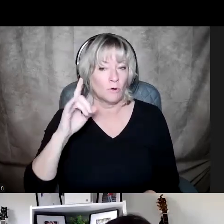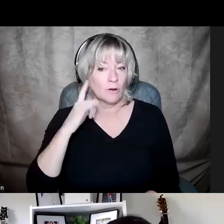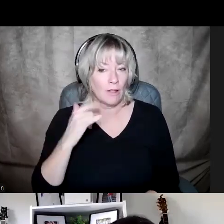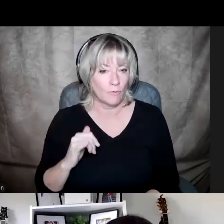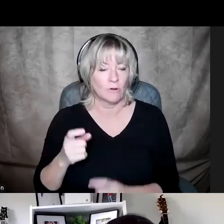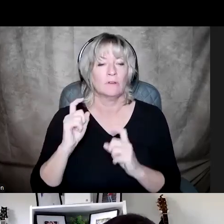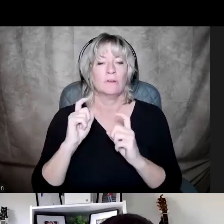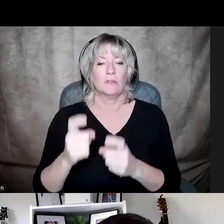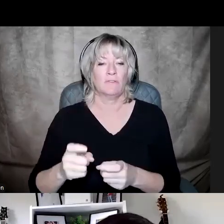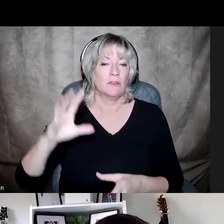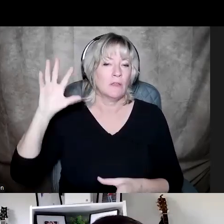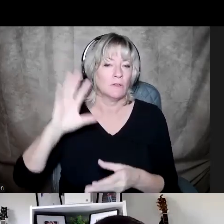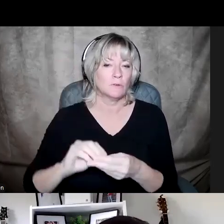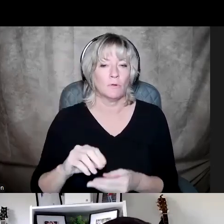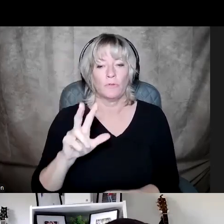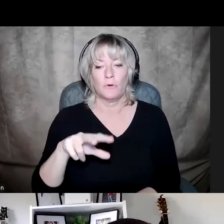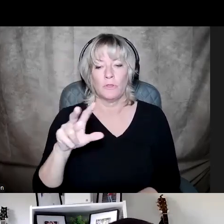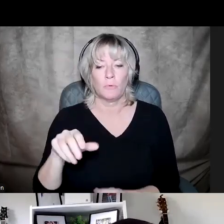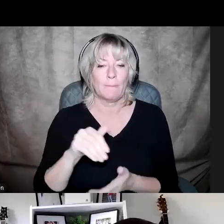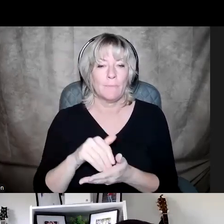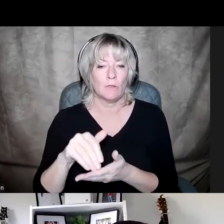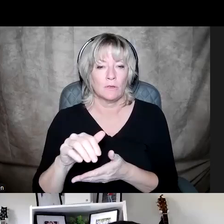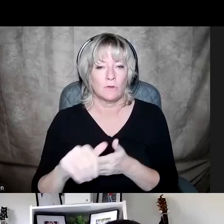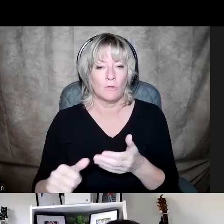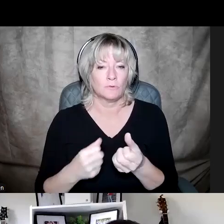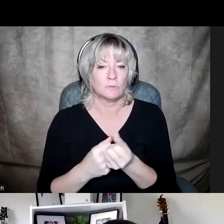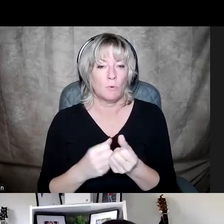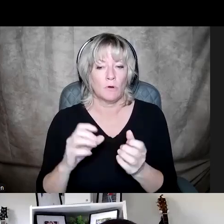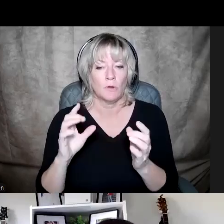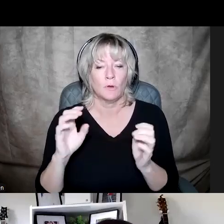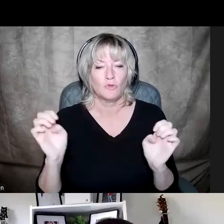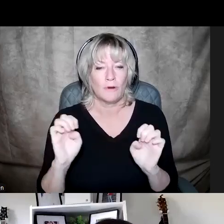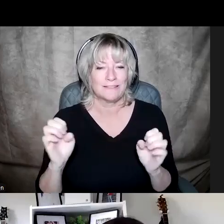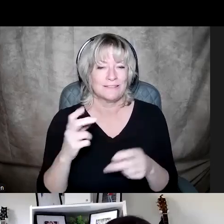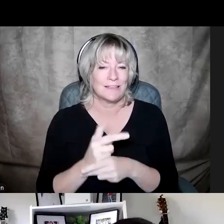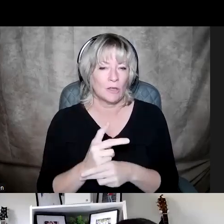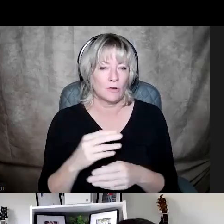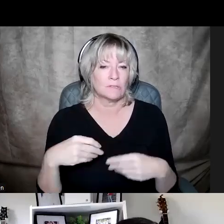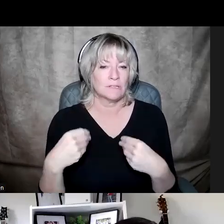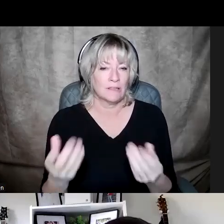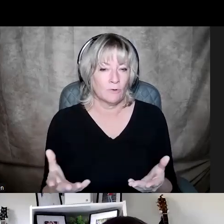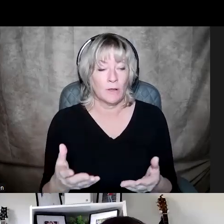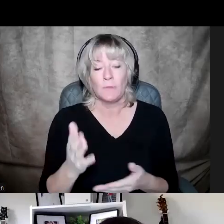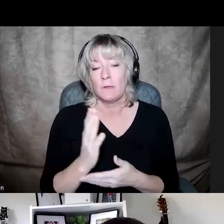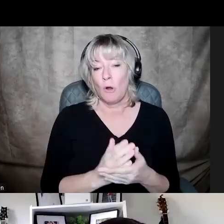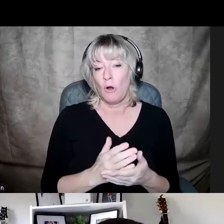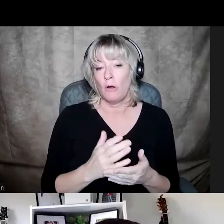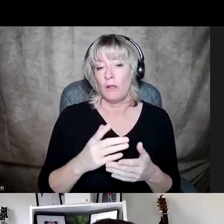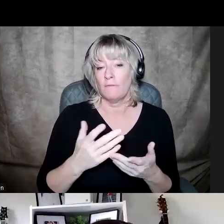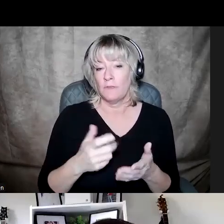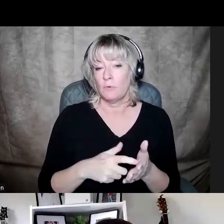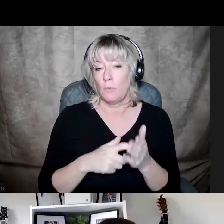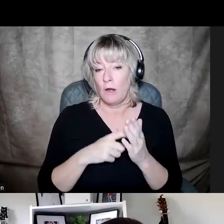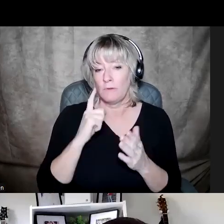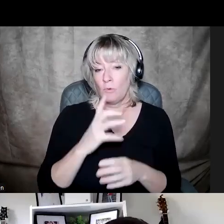a combined total of $33 million to support crisis care delivery. And as part of the condition of receiving those funds, all of the